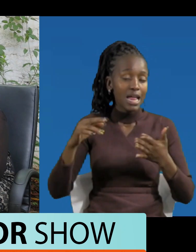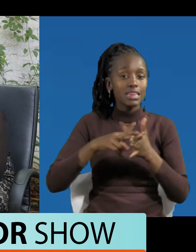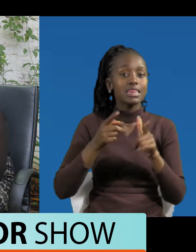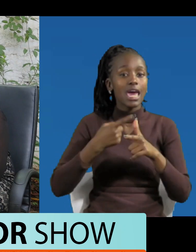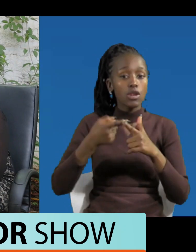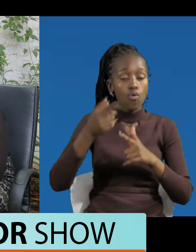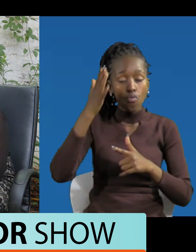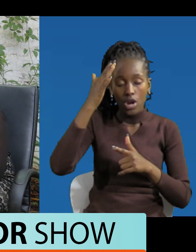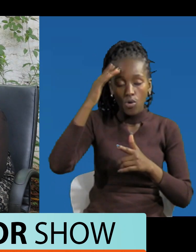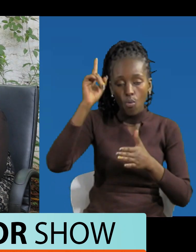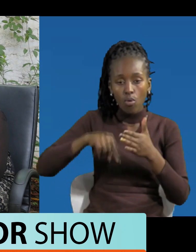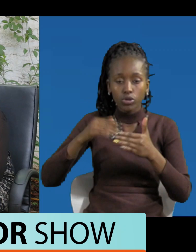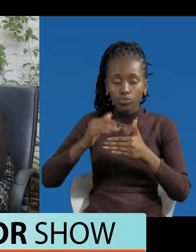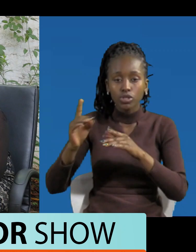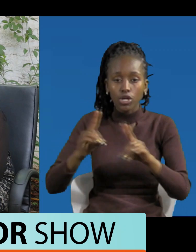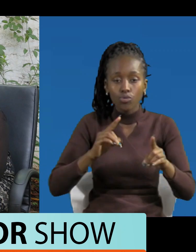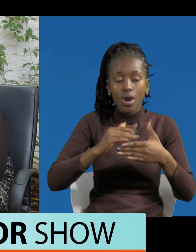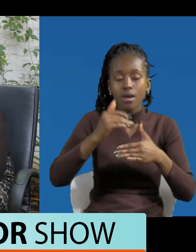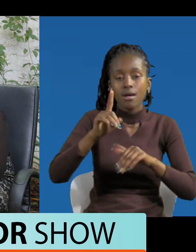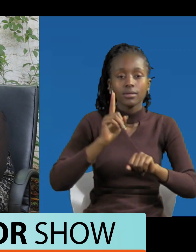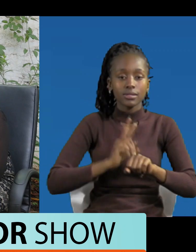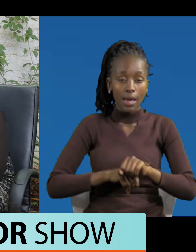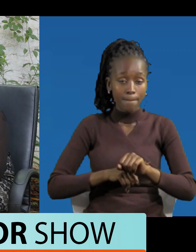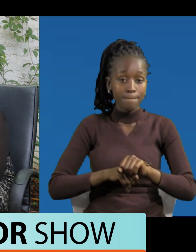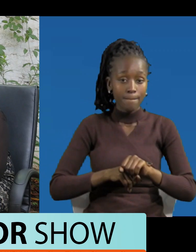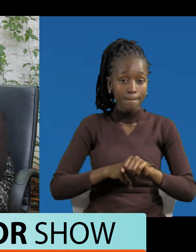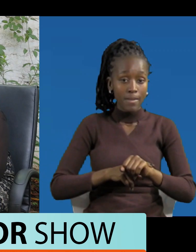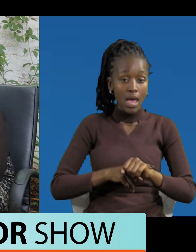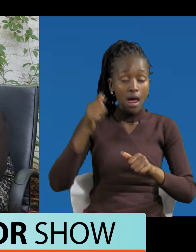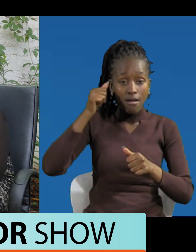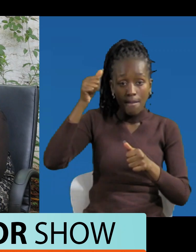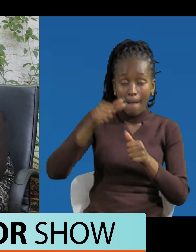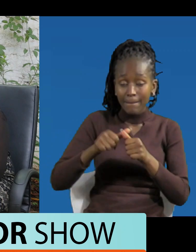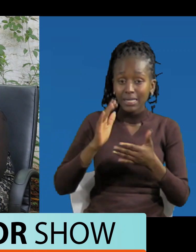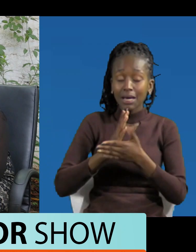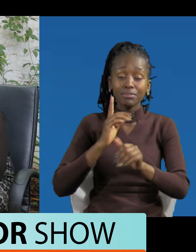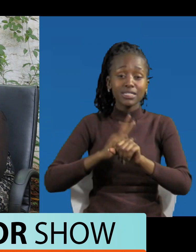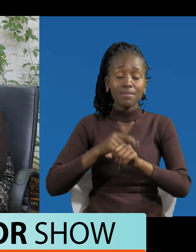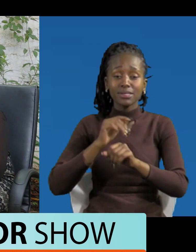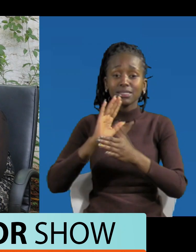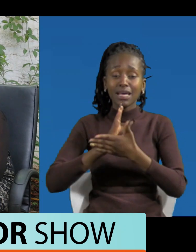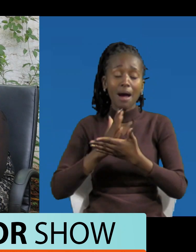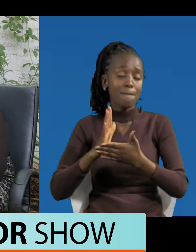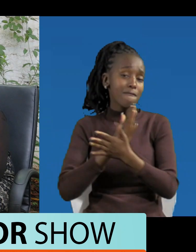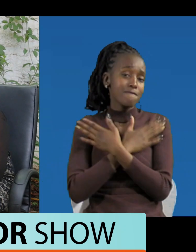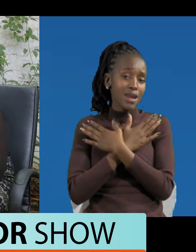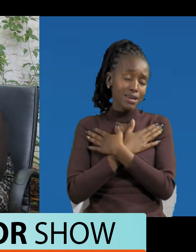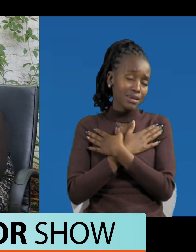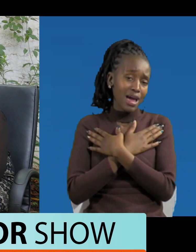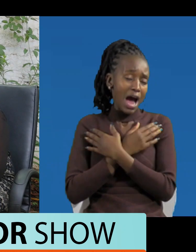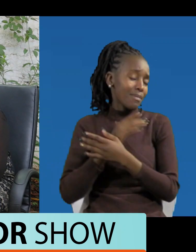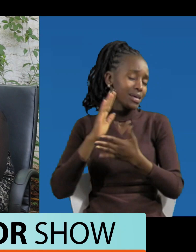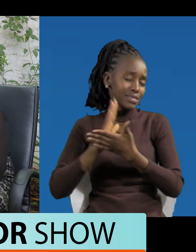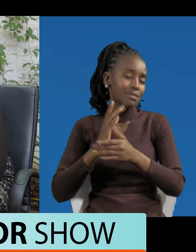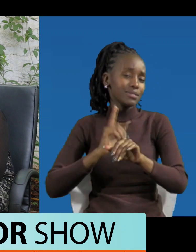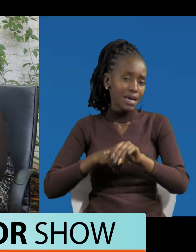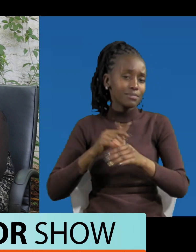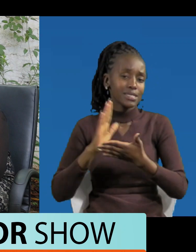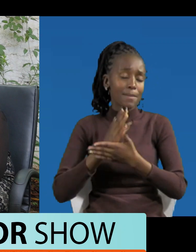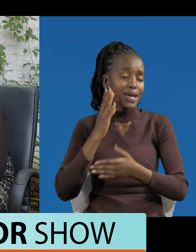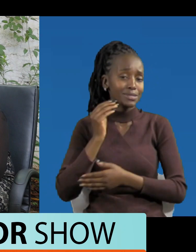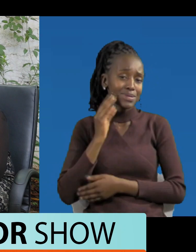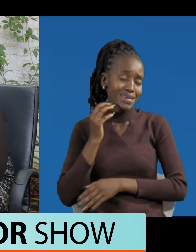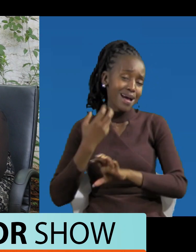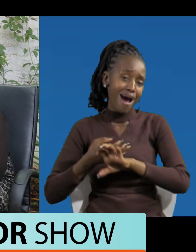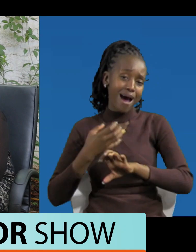the next session, for example. So they will make you have hardship. Those hardships will make you have